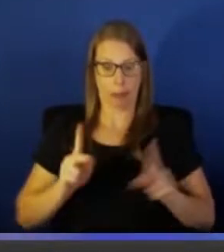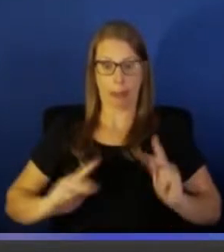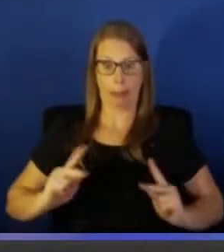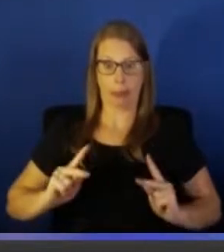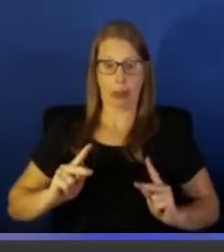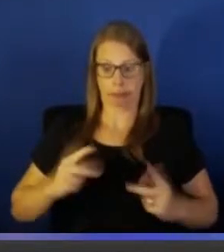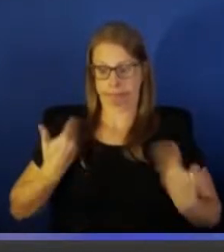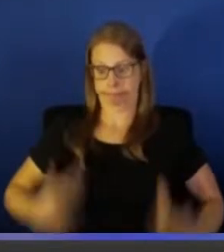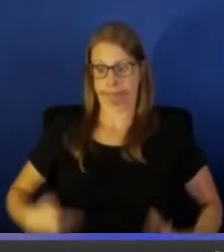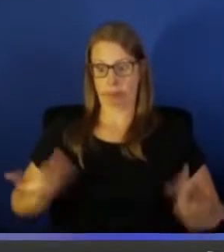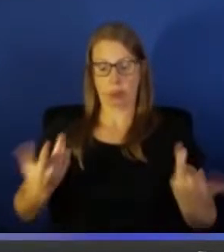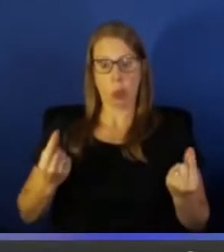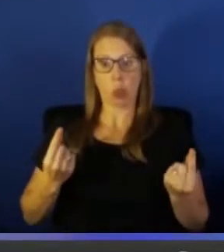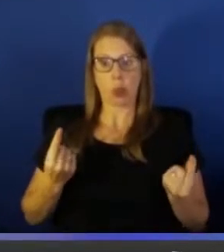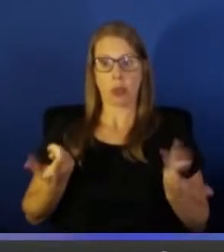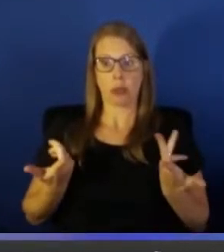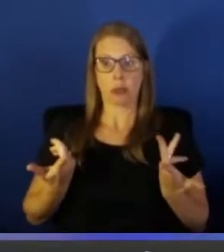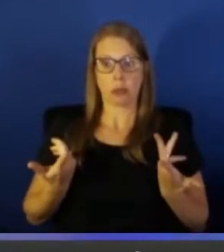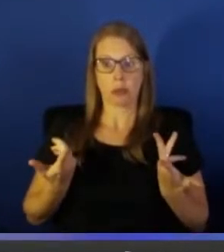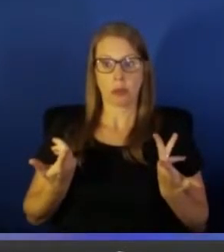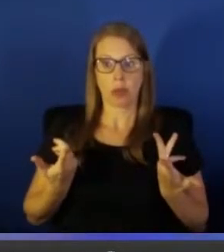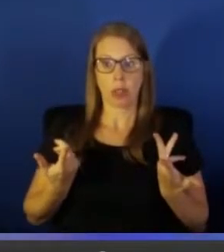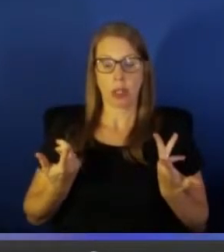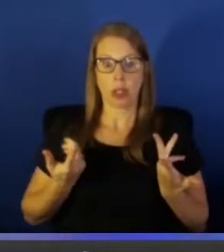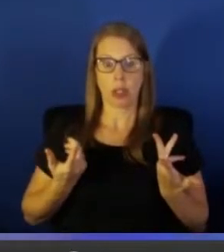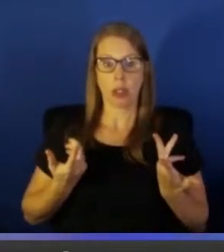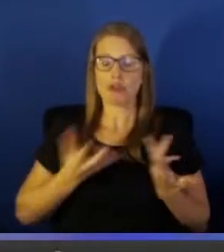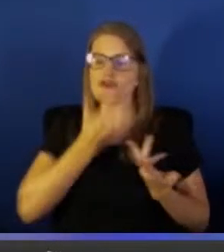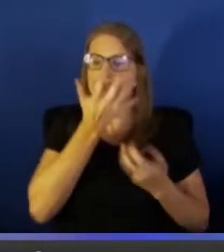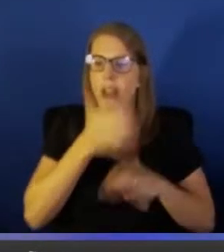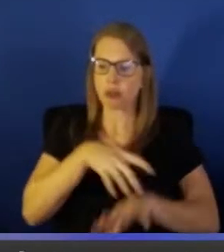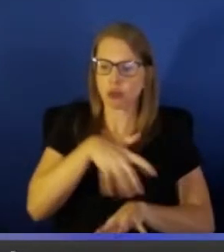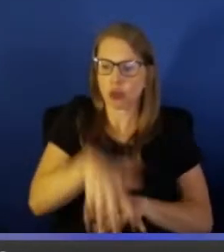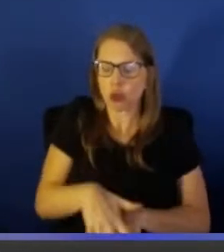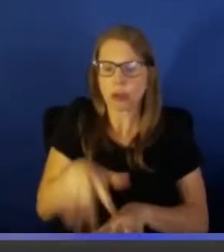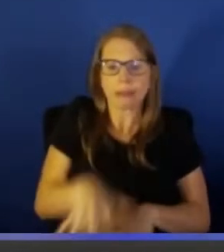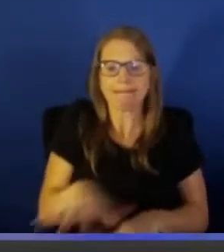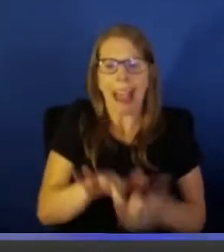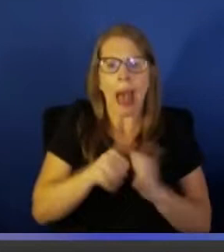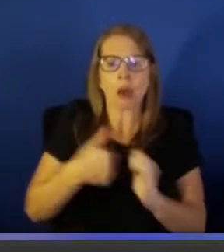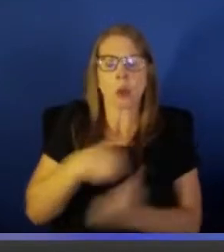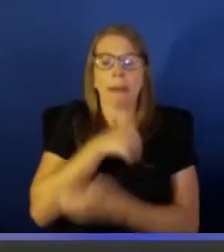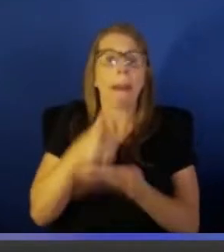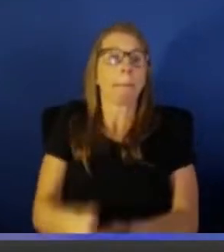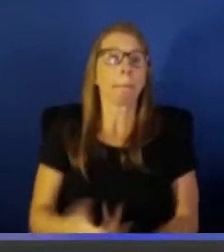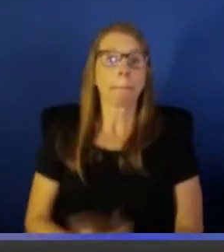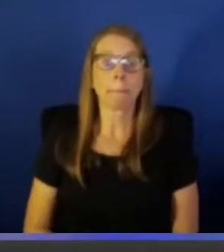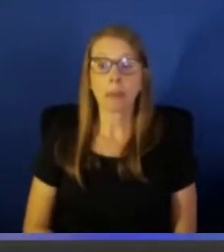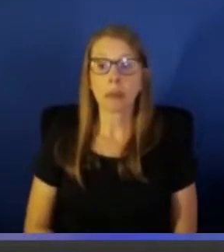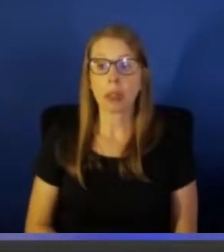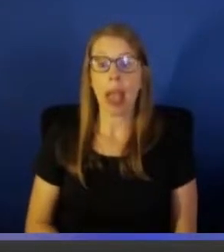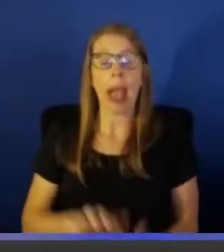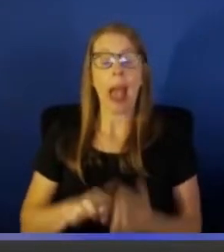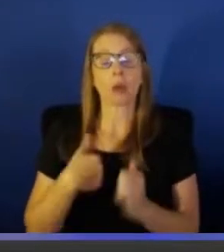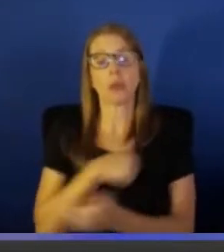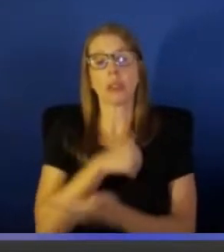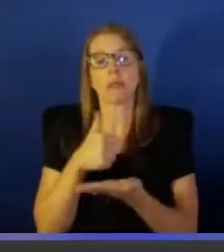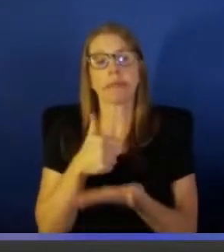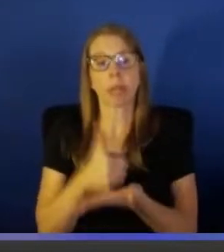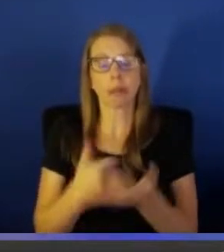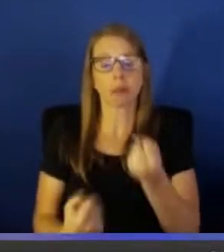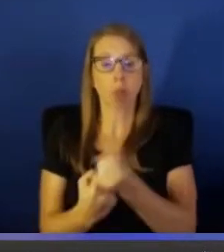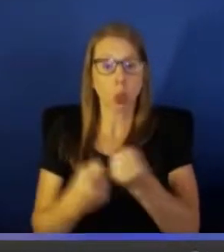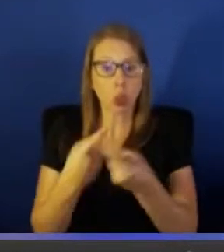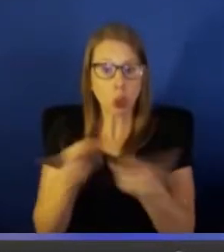street, boots on the ground, grassroots in our neighborhoods, how do we help support you in getting that message